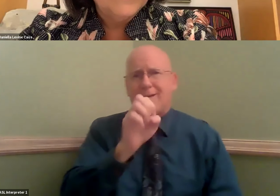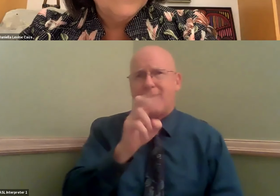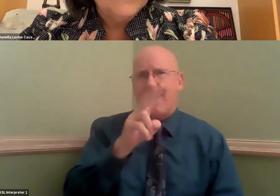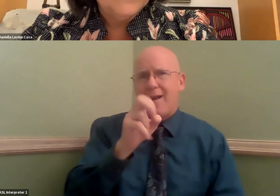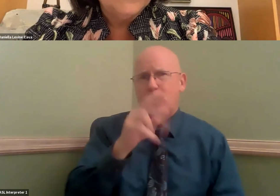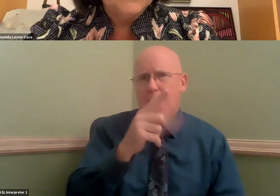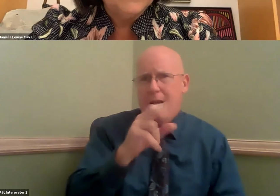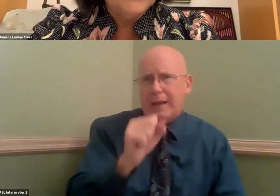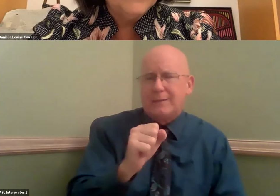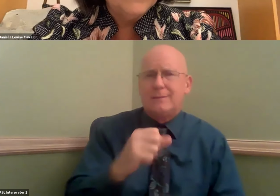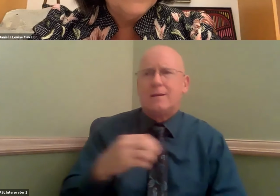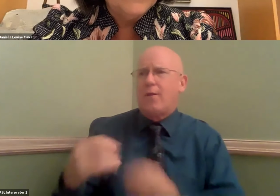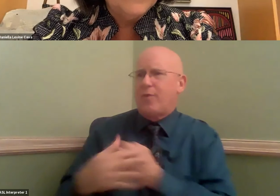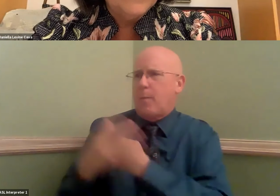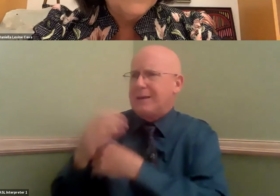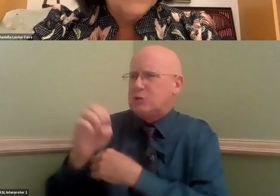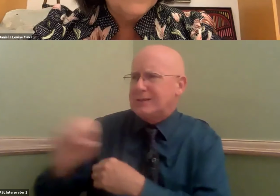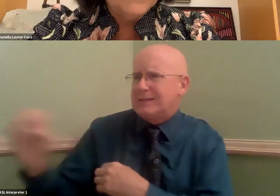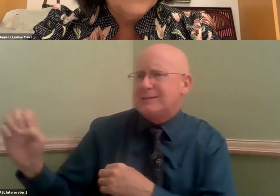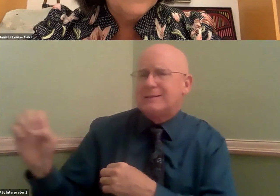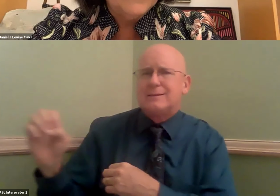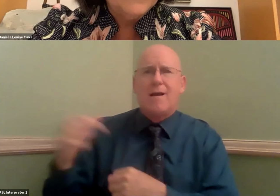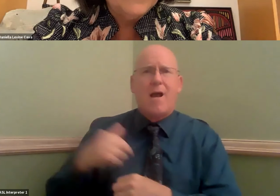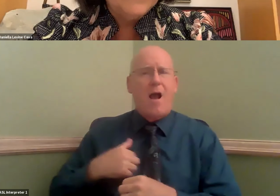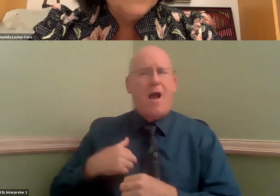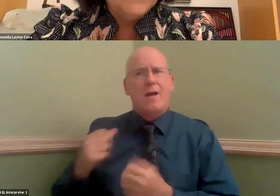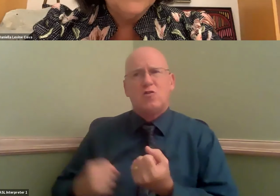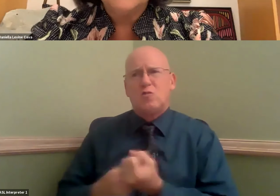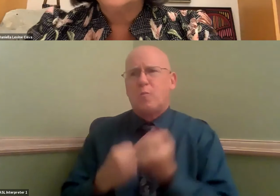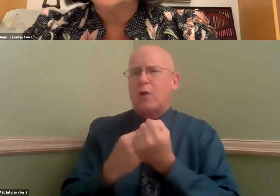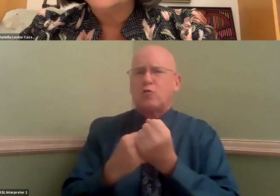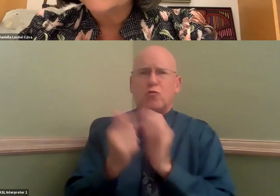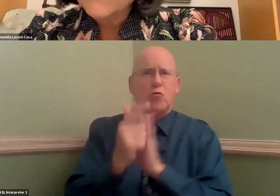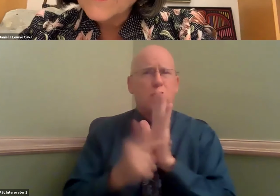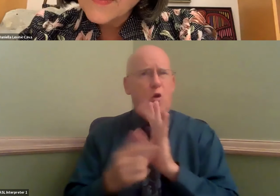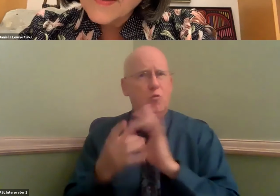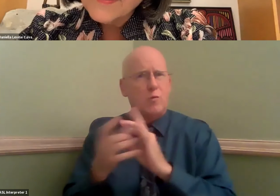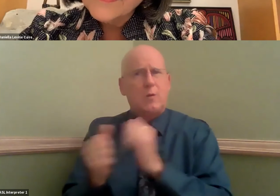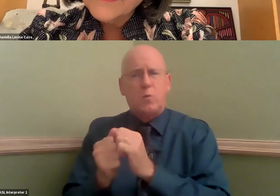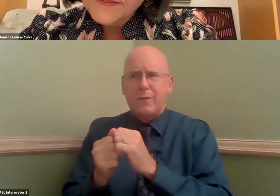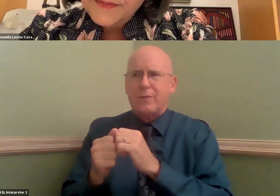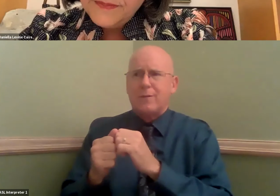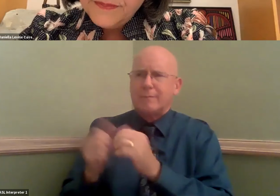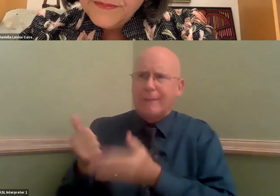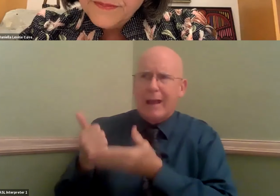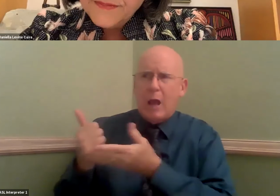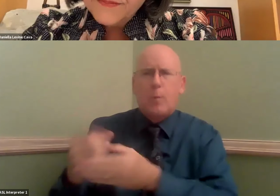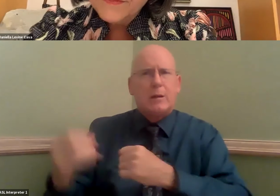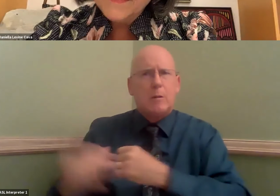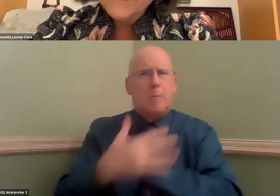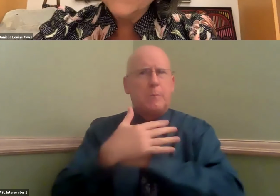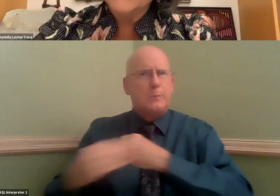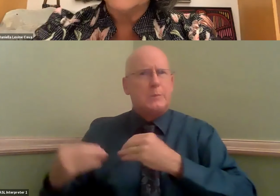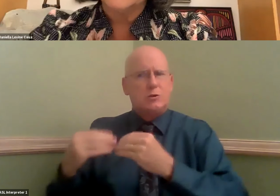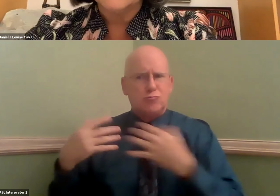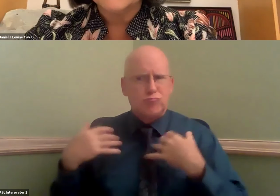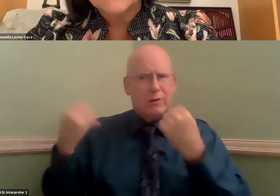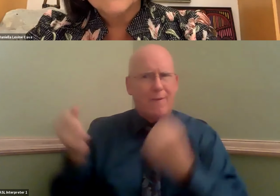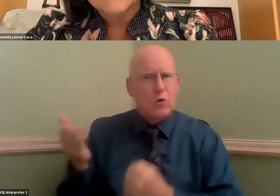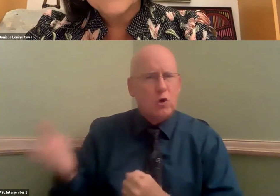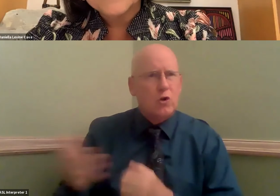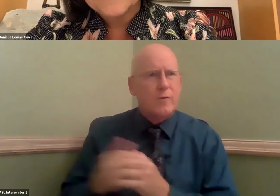I sponsored legislation on beach renourishment. You know, I'm more than aware of what's going on in our community as